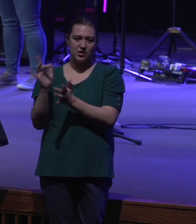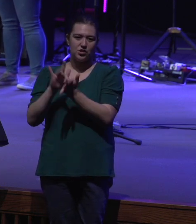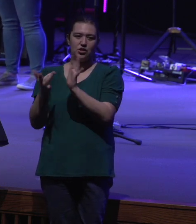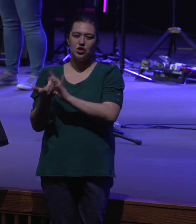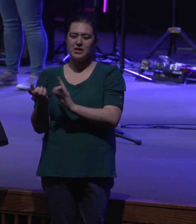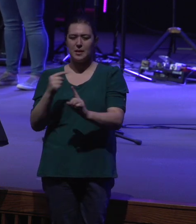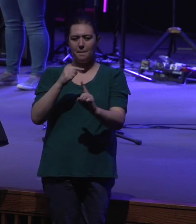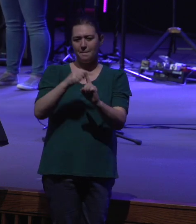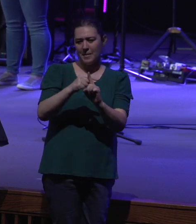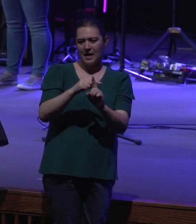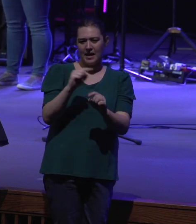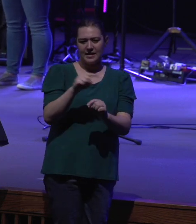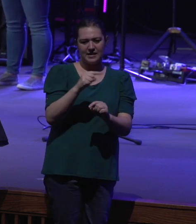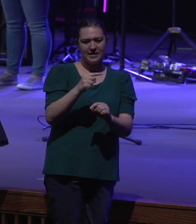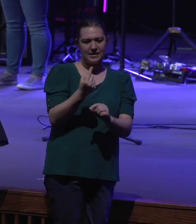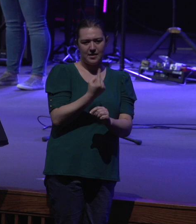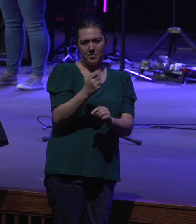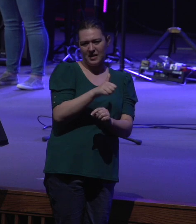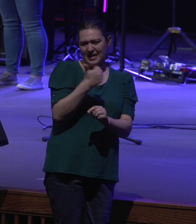And it's coming up empty.